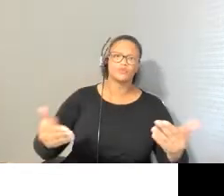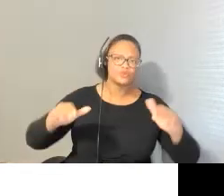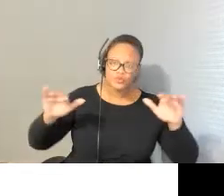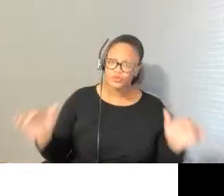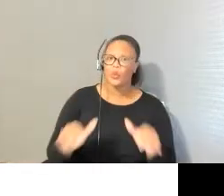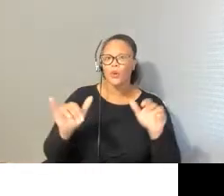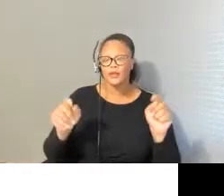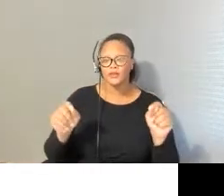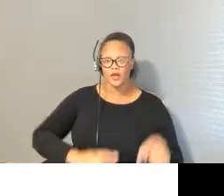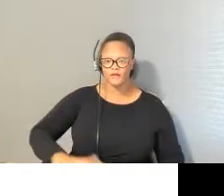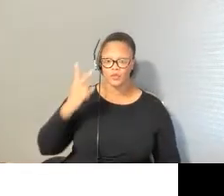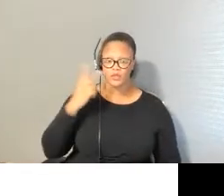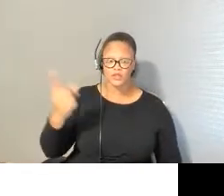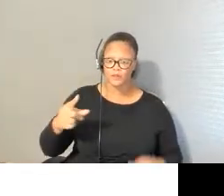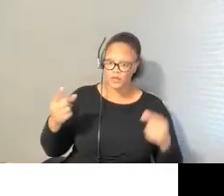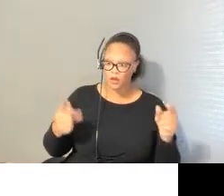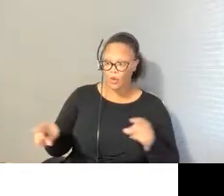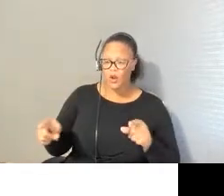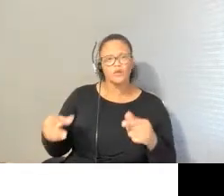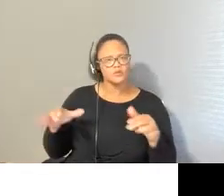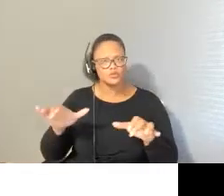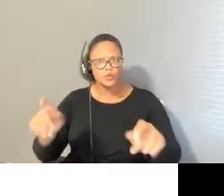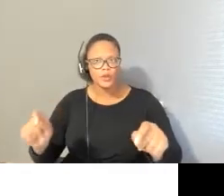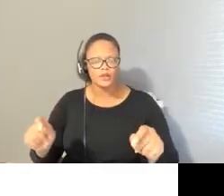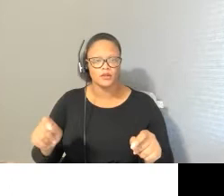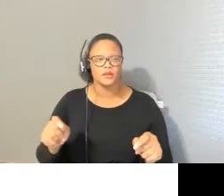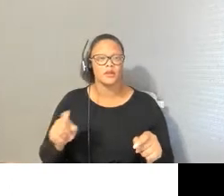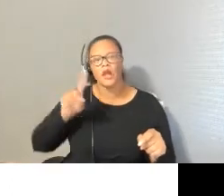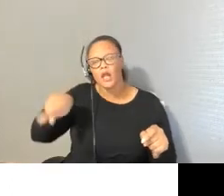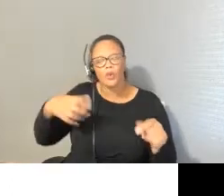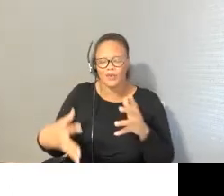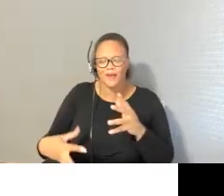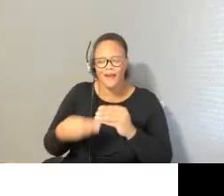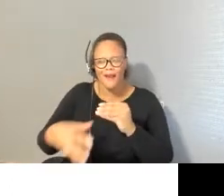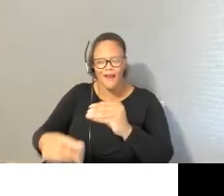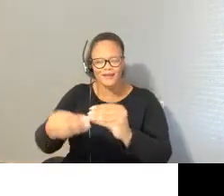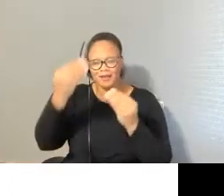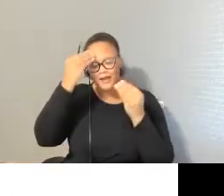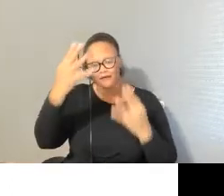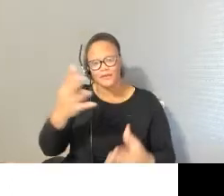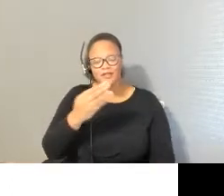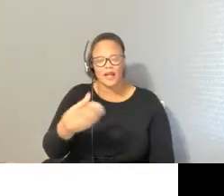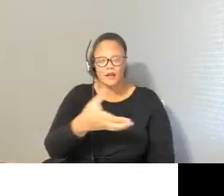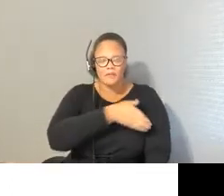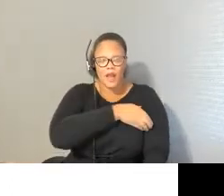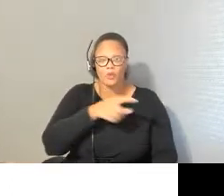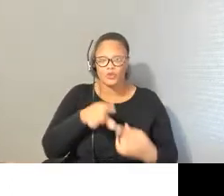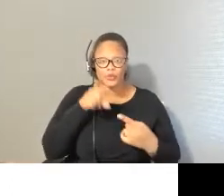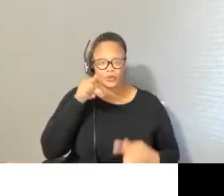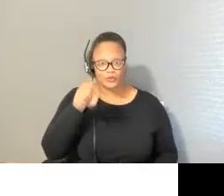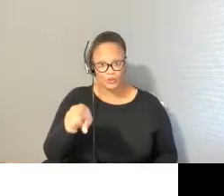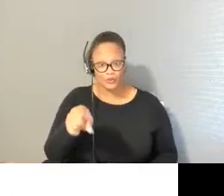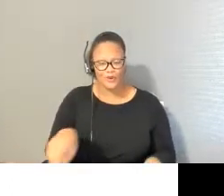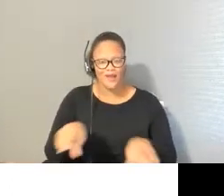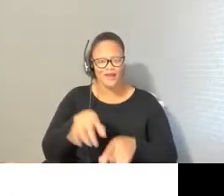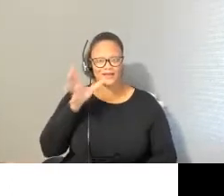see something going on, do it. It only adds information and power to you as a parent and raising that